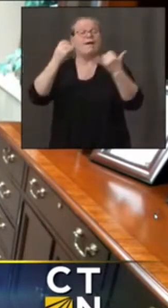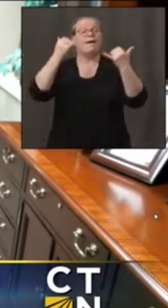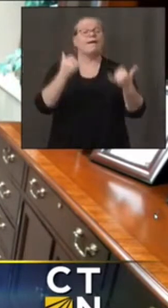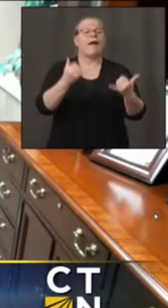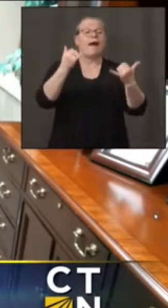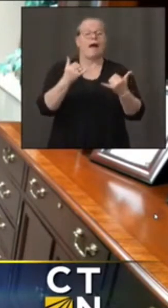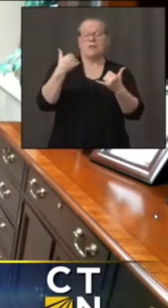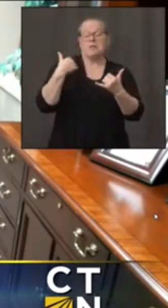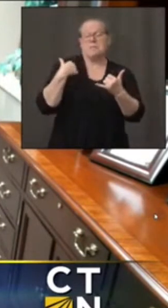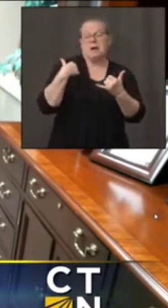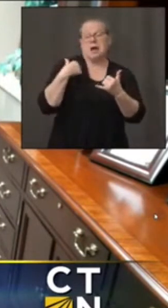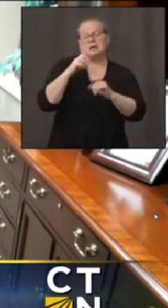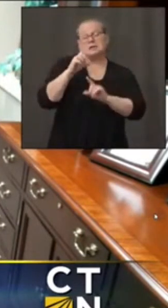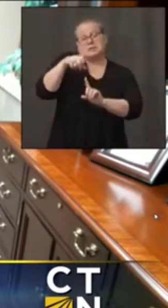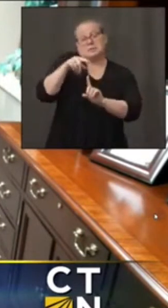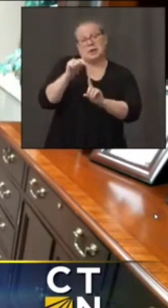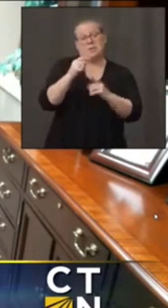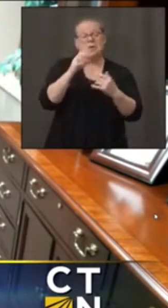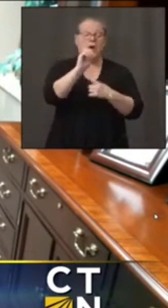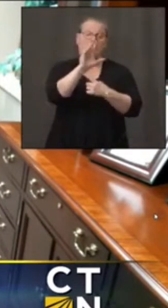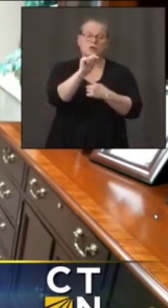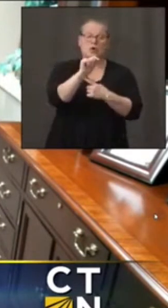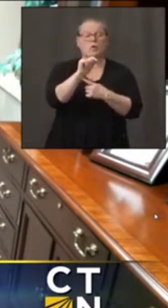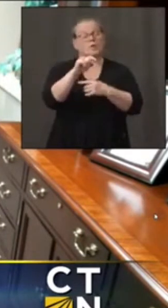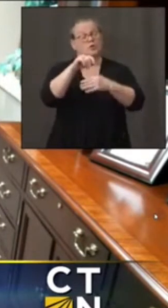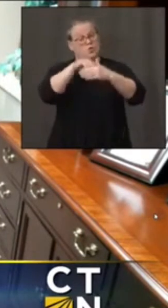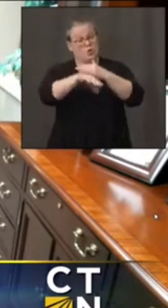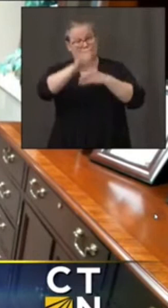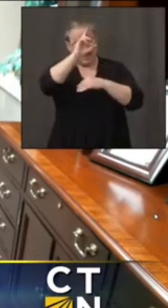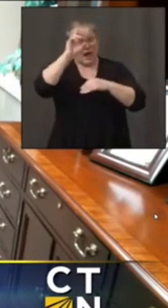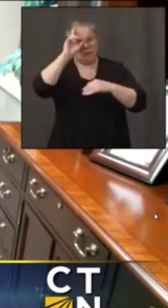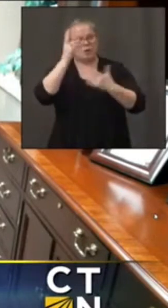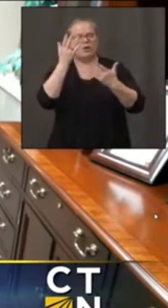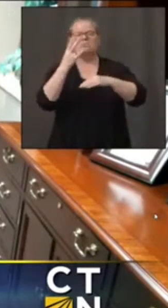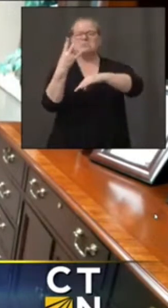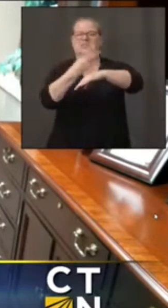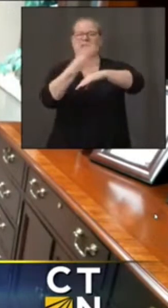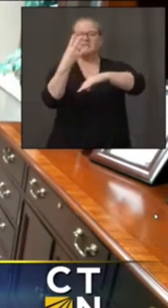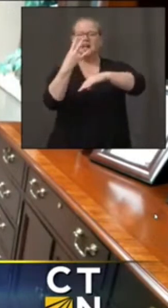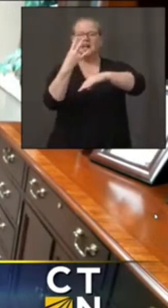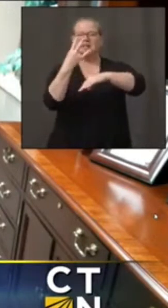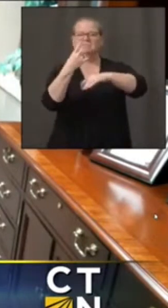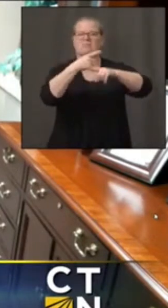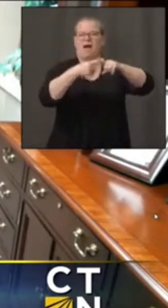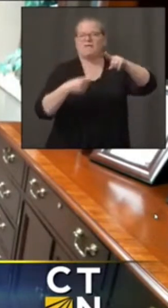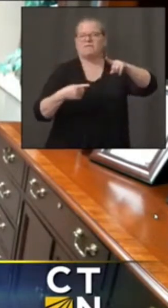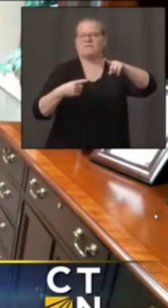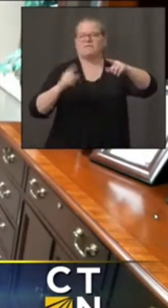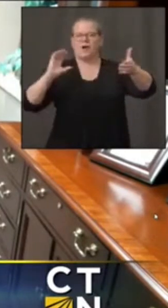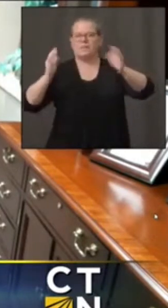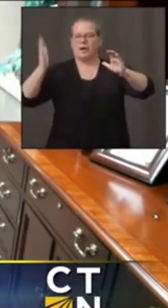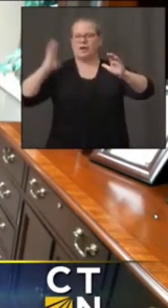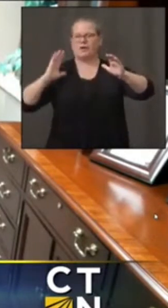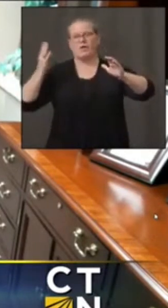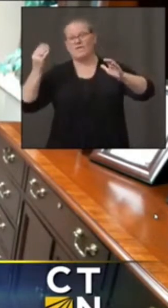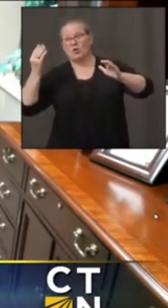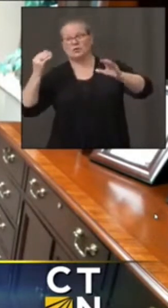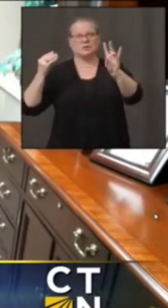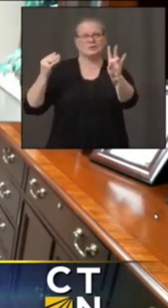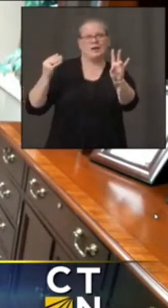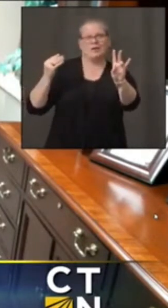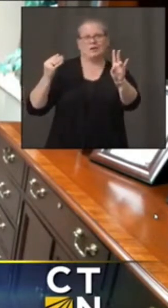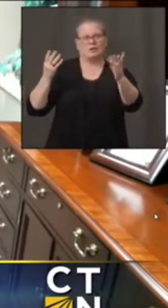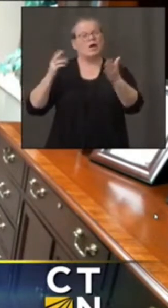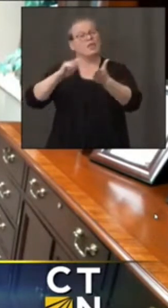stay is now under a week, just under 7 days, which effectively doubles our capacity. I would also share with you